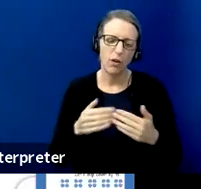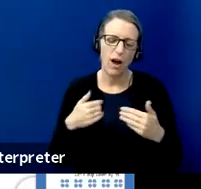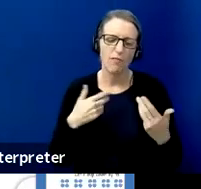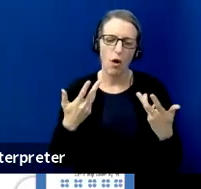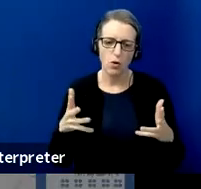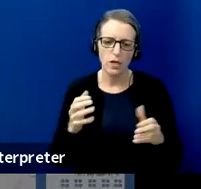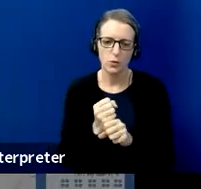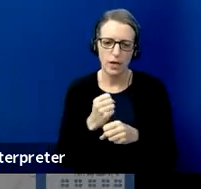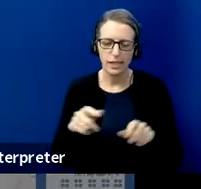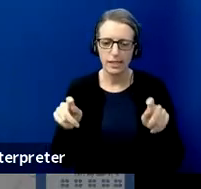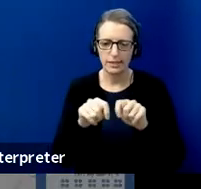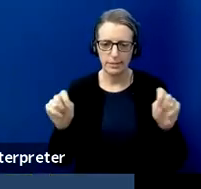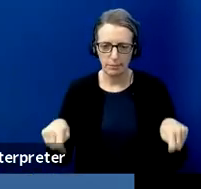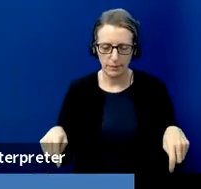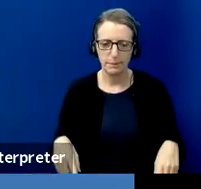template.